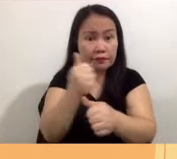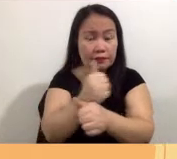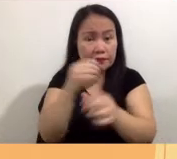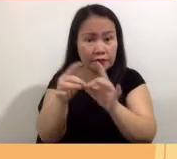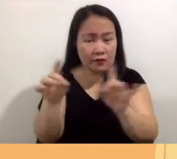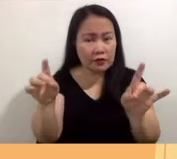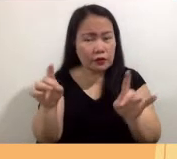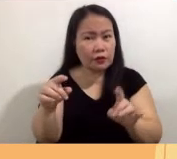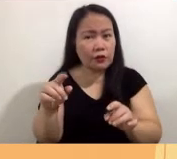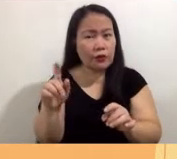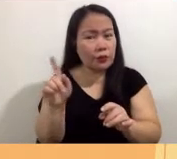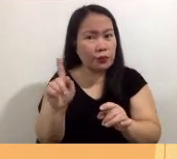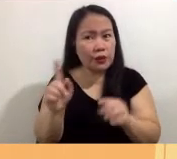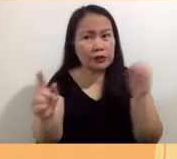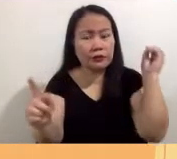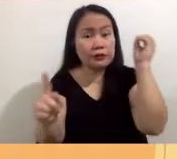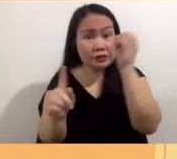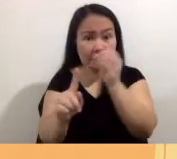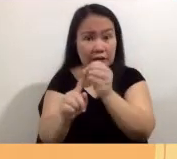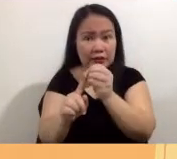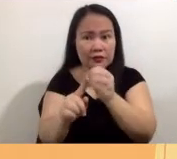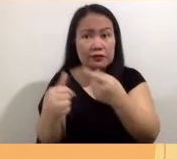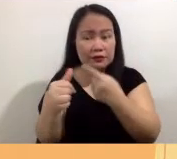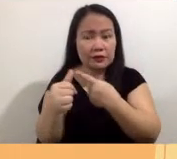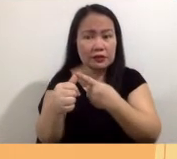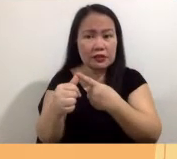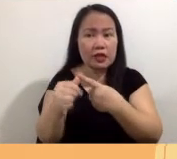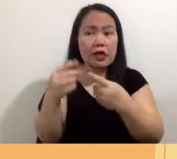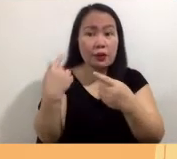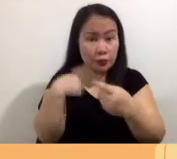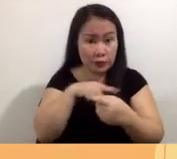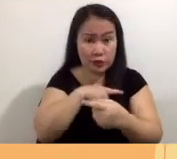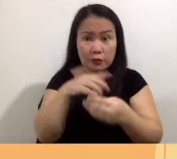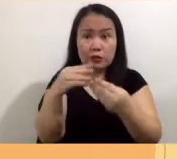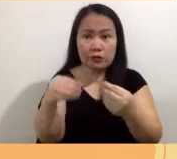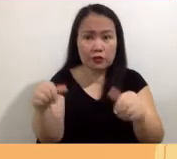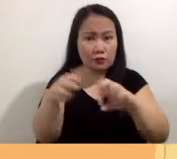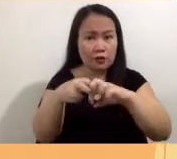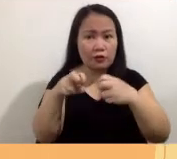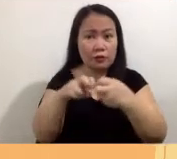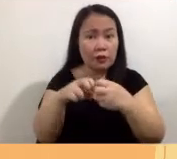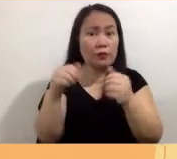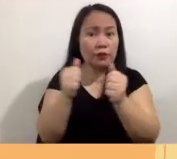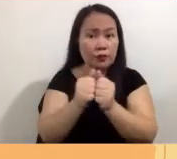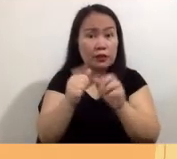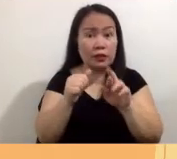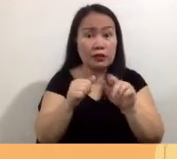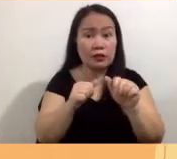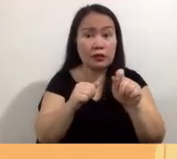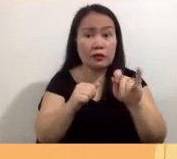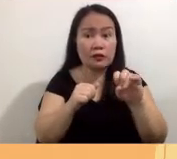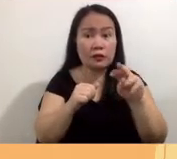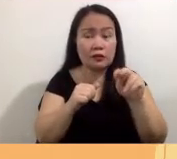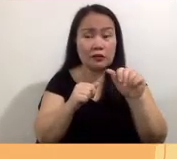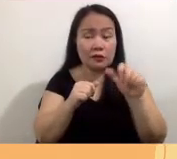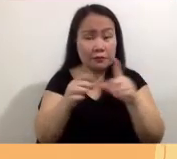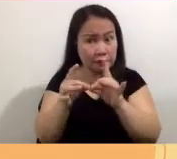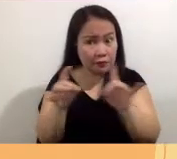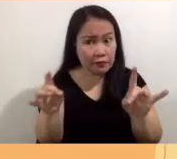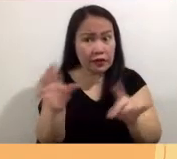be our objective? So first, we will solve problems involving rational expressions